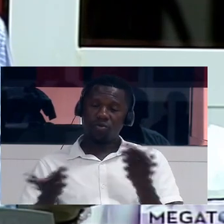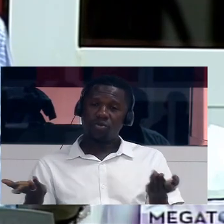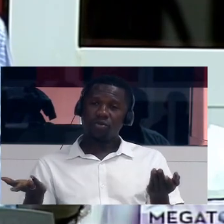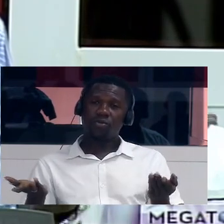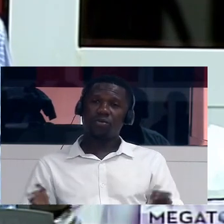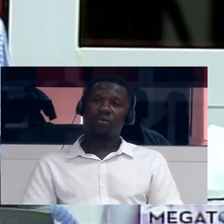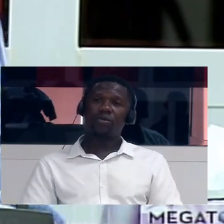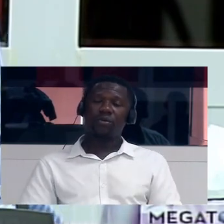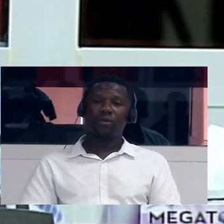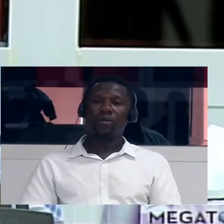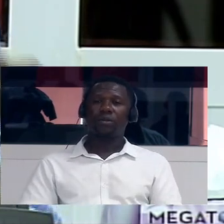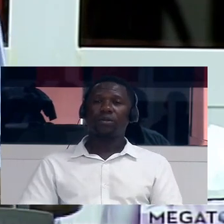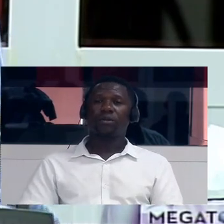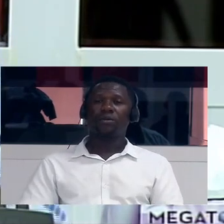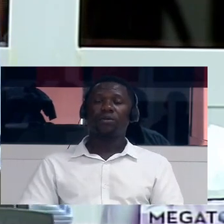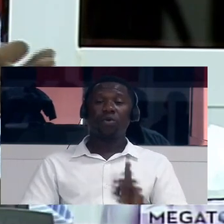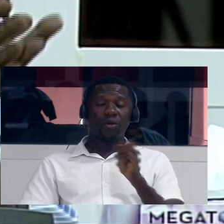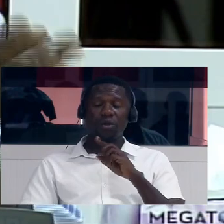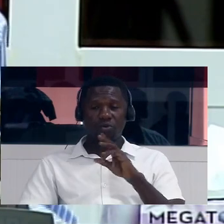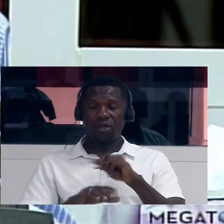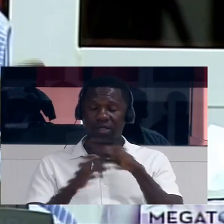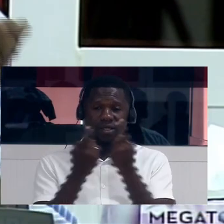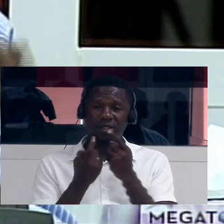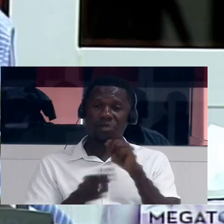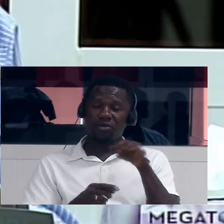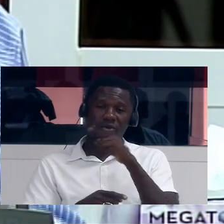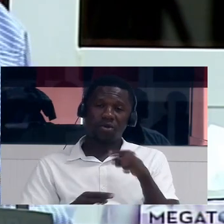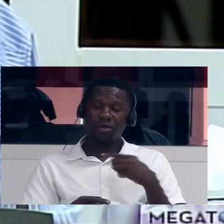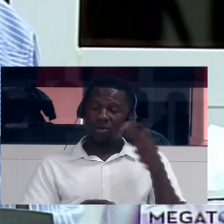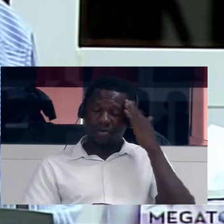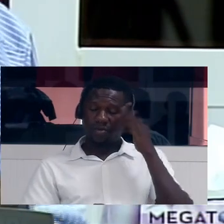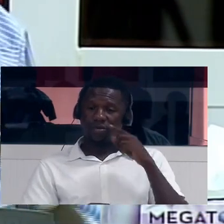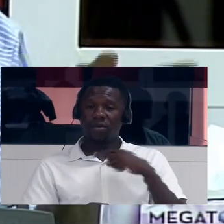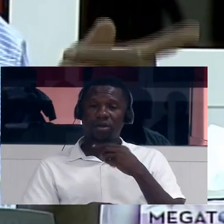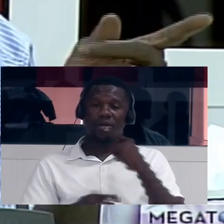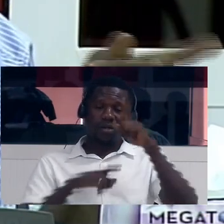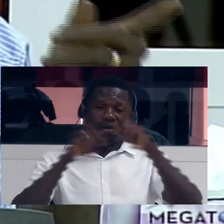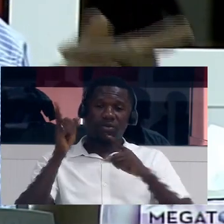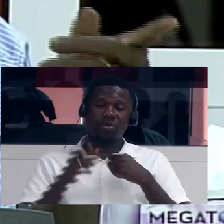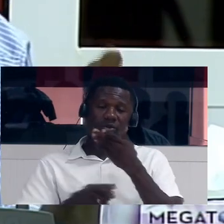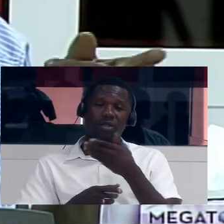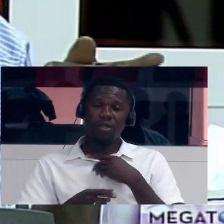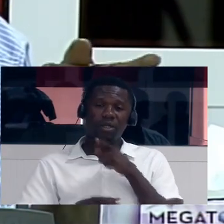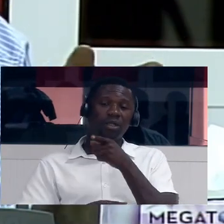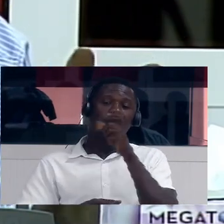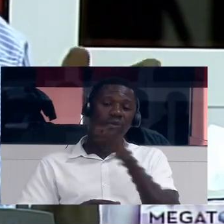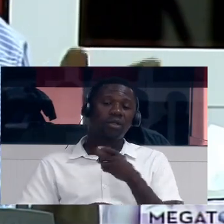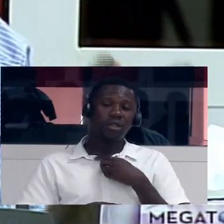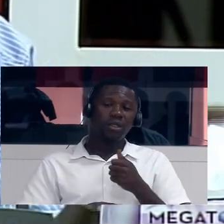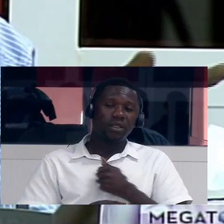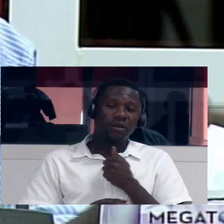The thing is, Mr. I did not do anything wrong, but I knew my position. My position was such that, this one, he's a sympathizer of